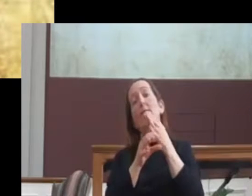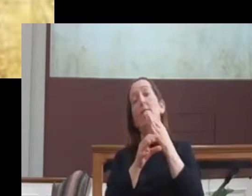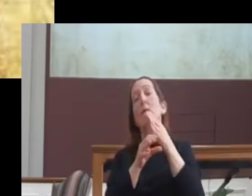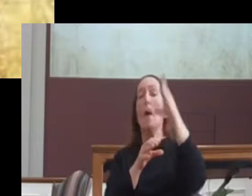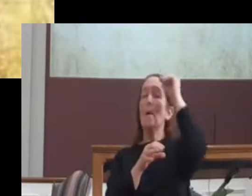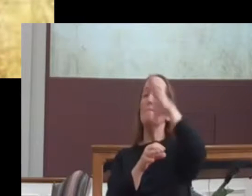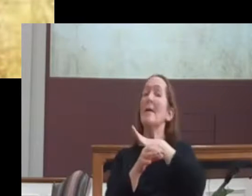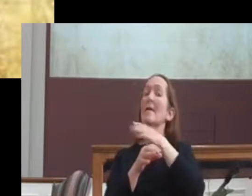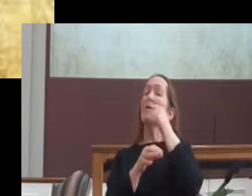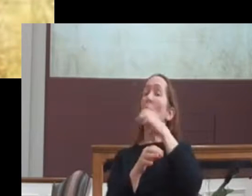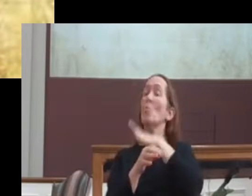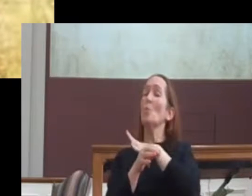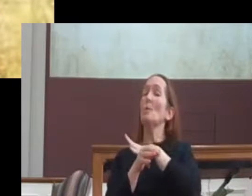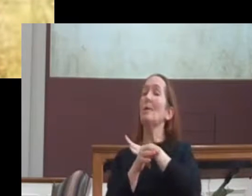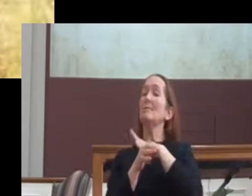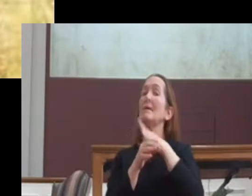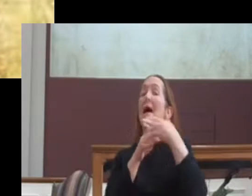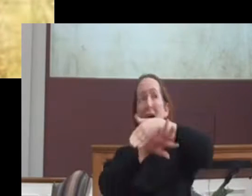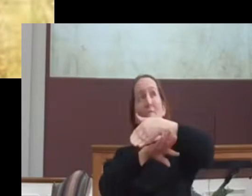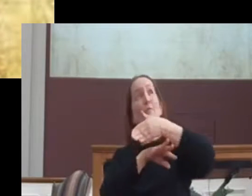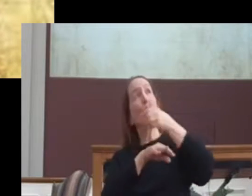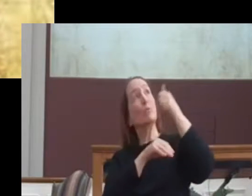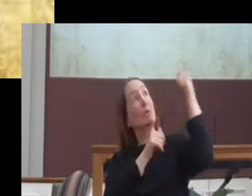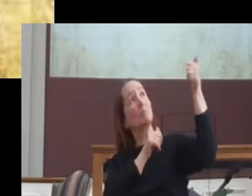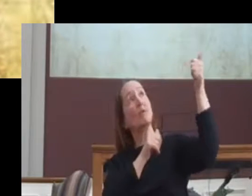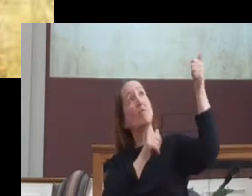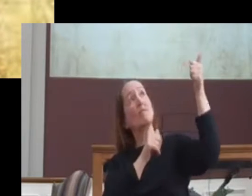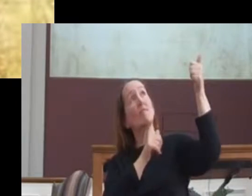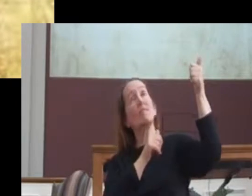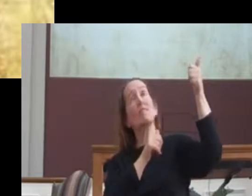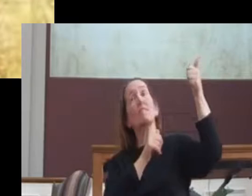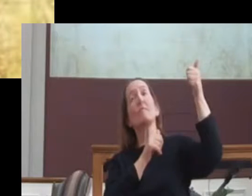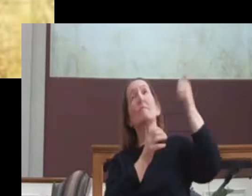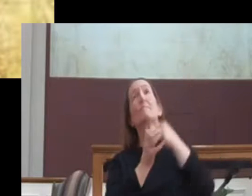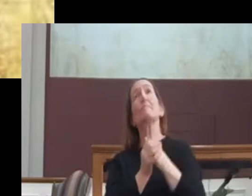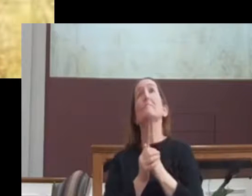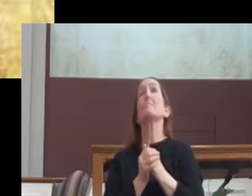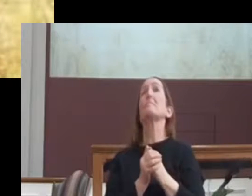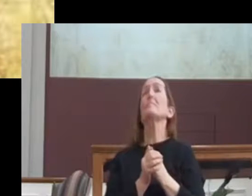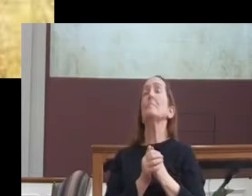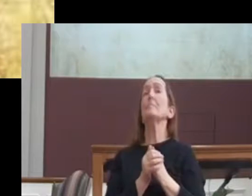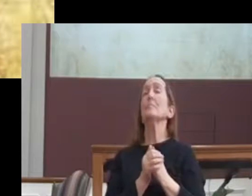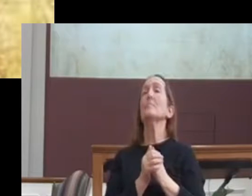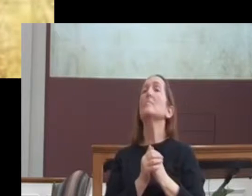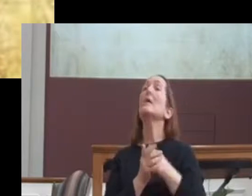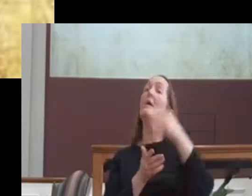image of God, He created him. Male and female, He created them."